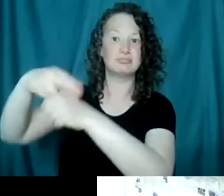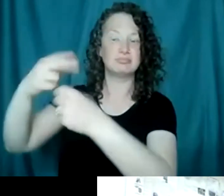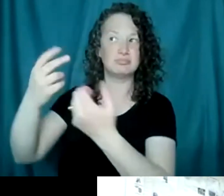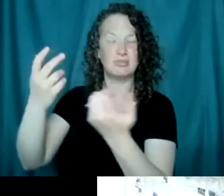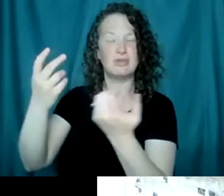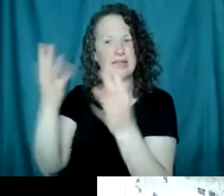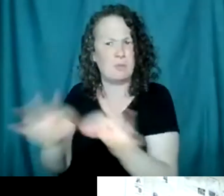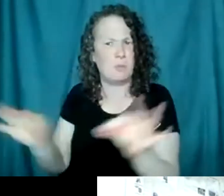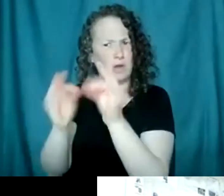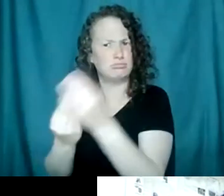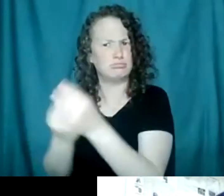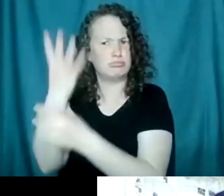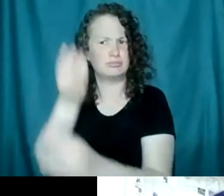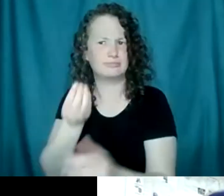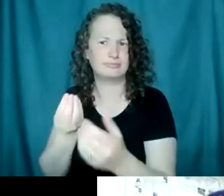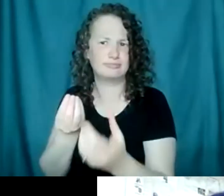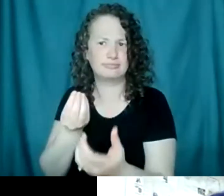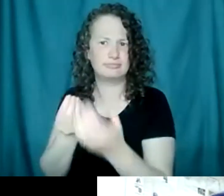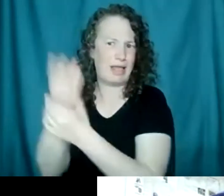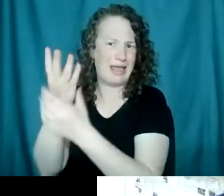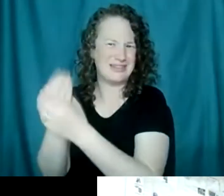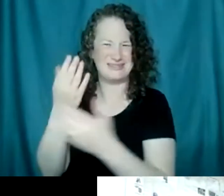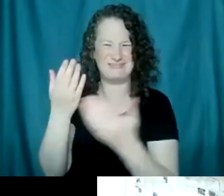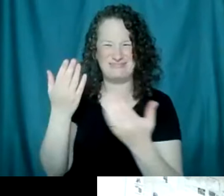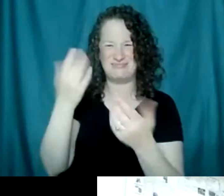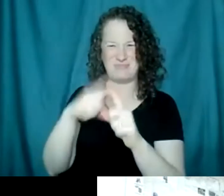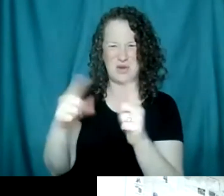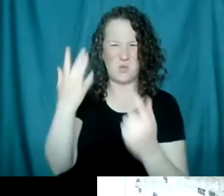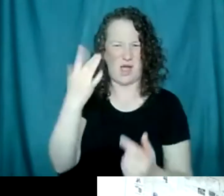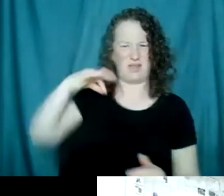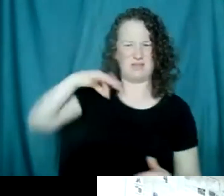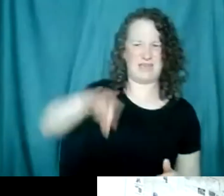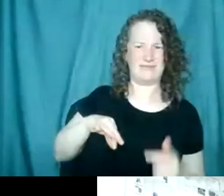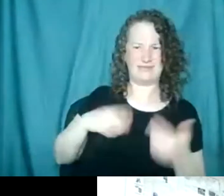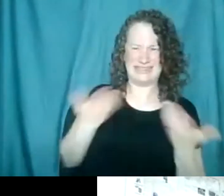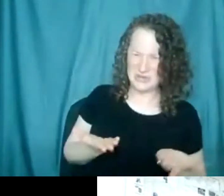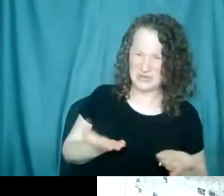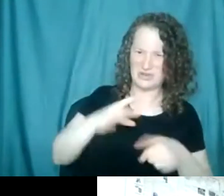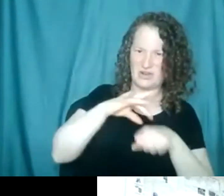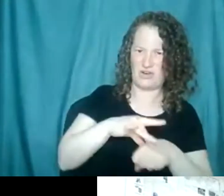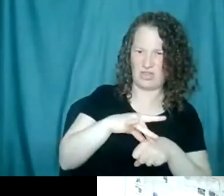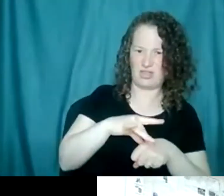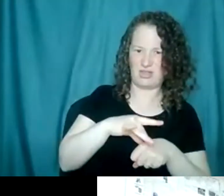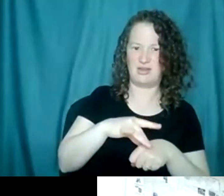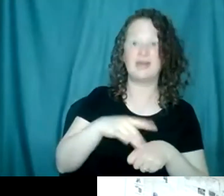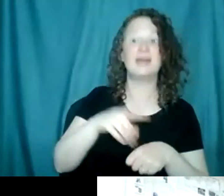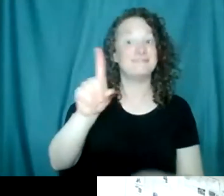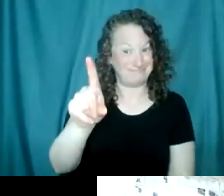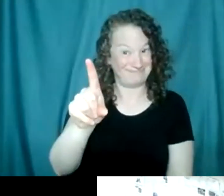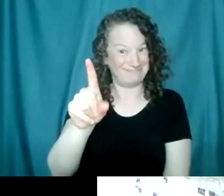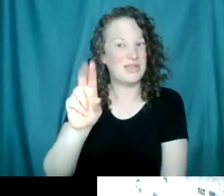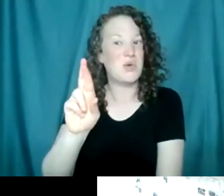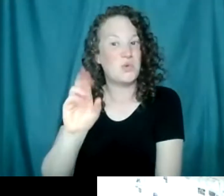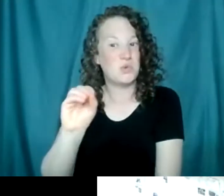how does growing plants in space also benefit us here on Earth as well? And the roots, that's a